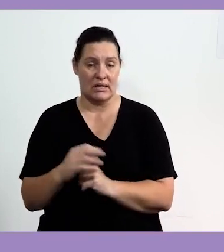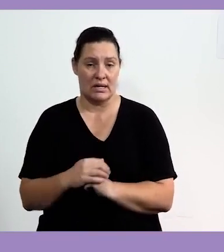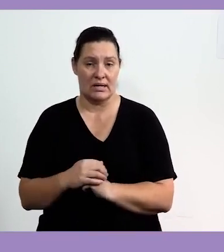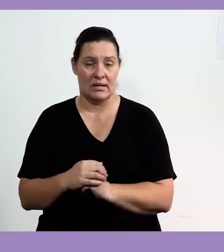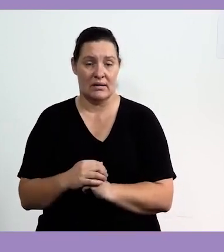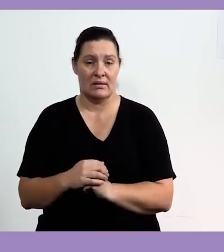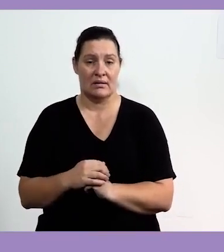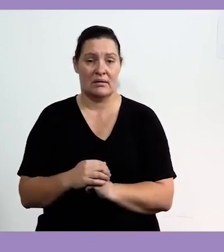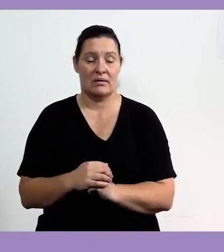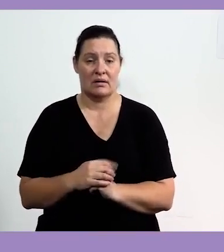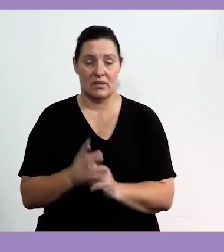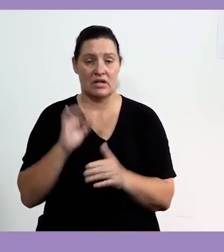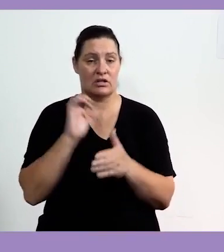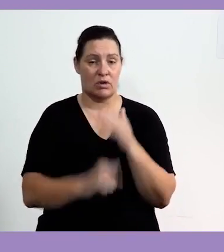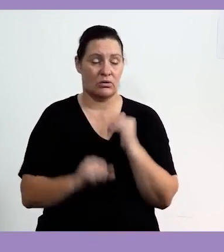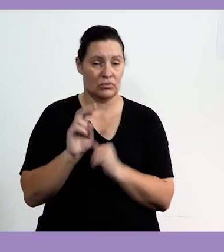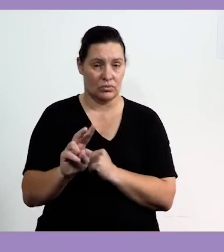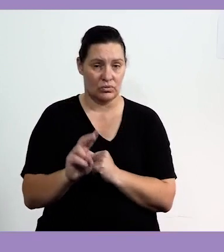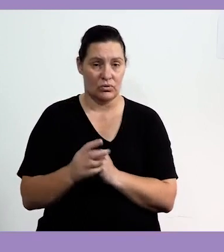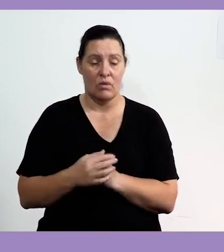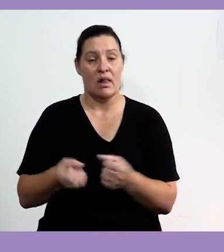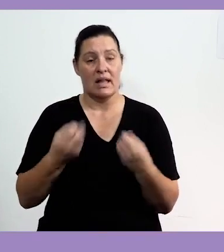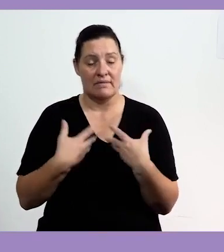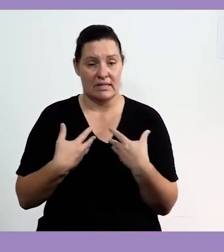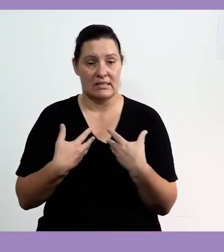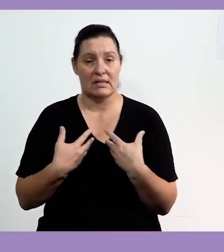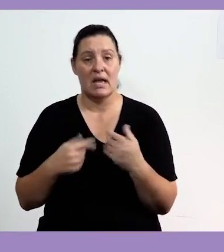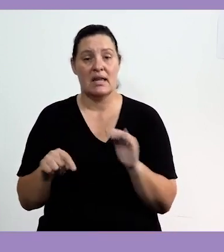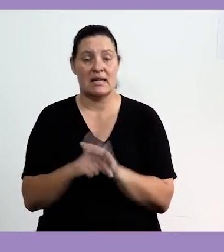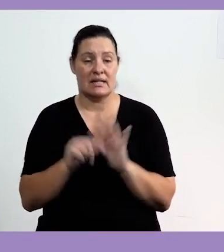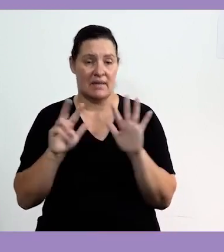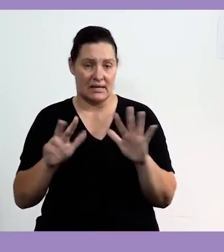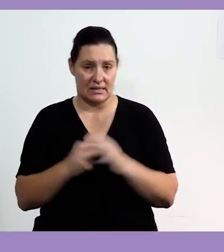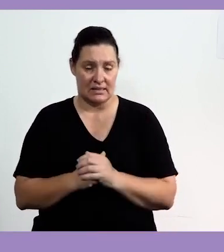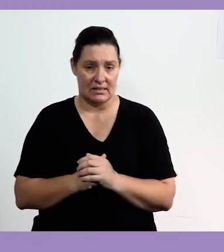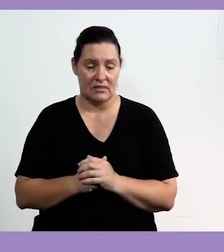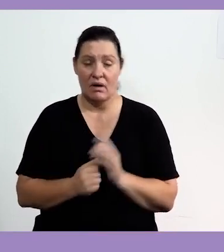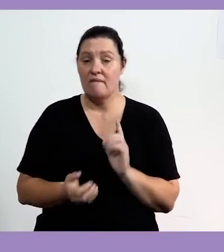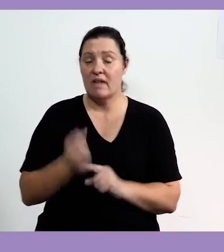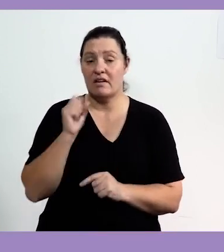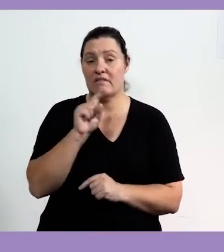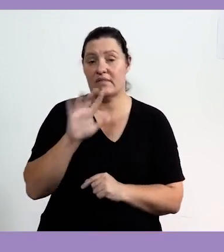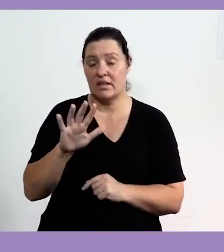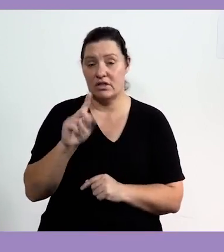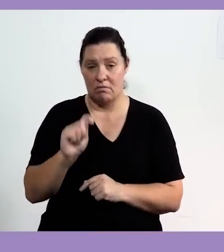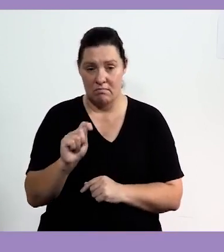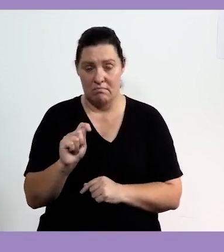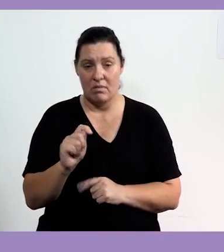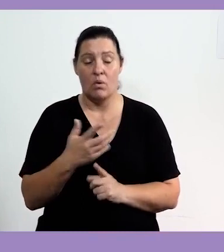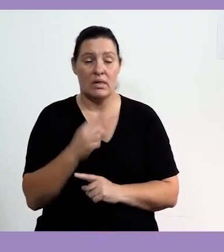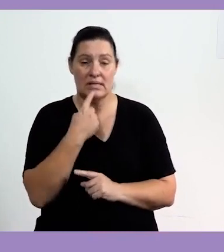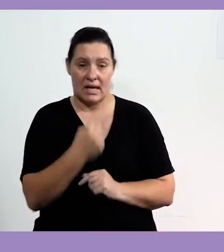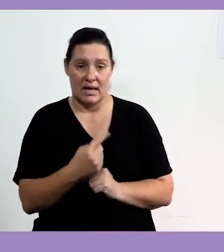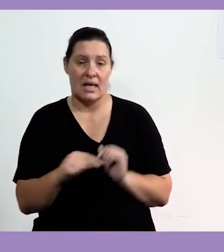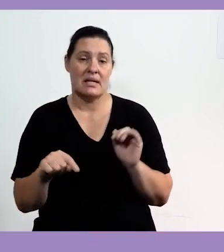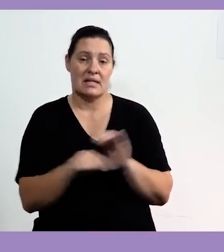by 3. And then when we subtract 2, that is going to give us a negative 8. For us to find the 15th term,